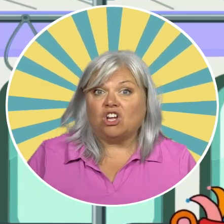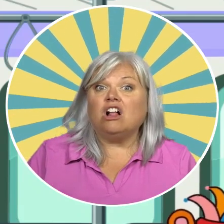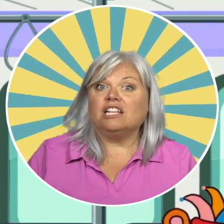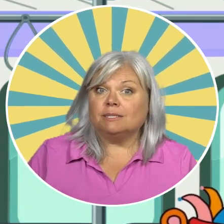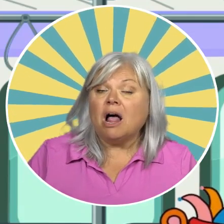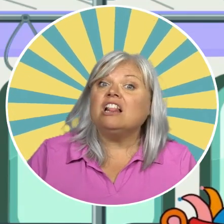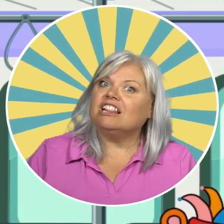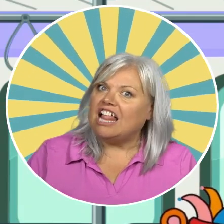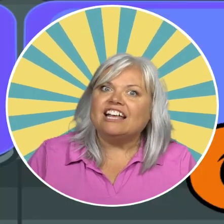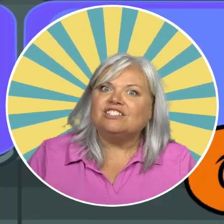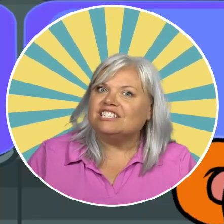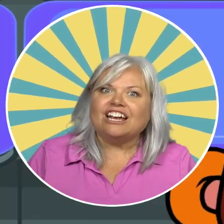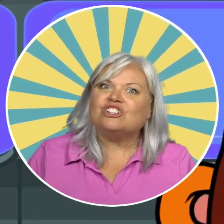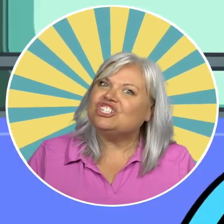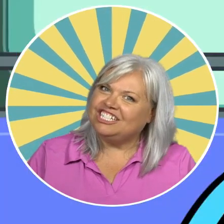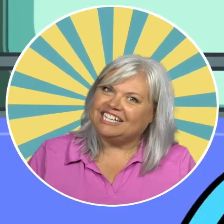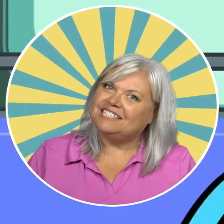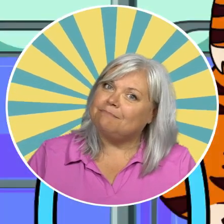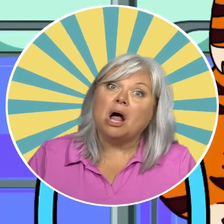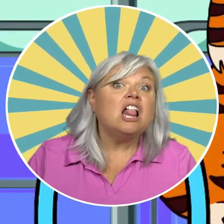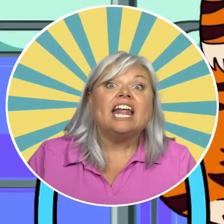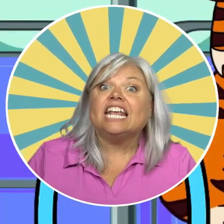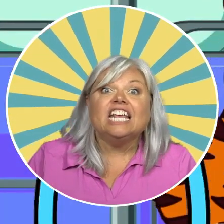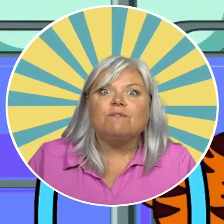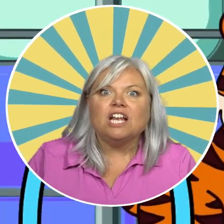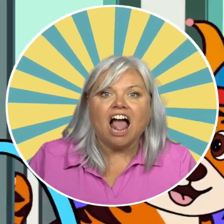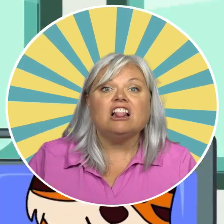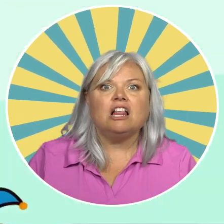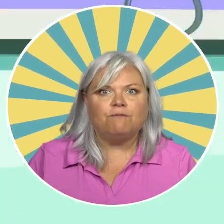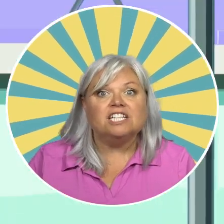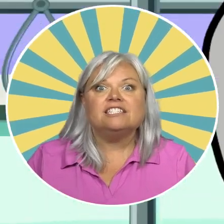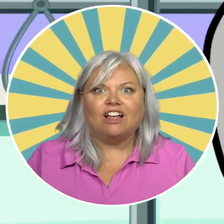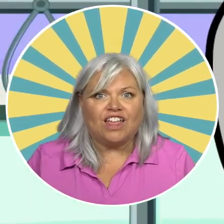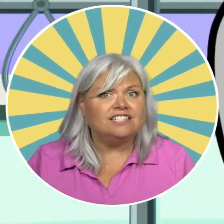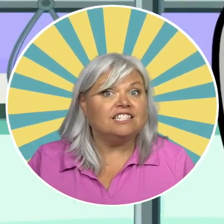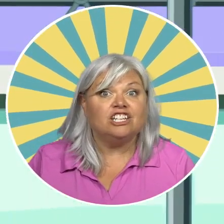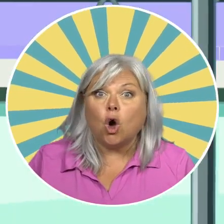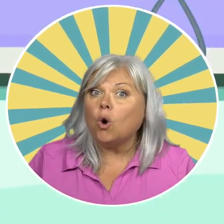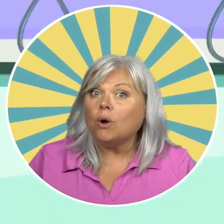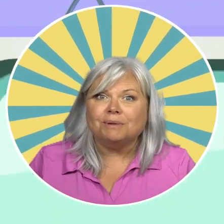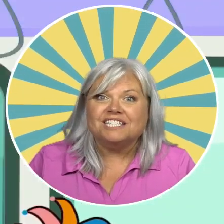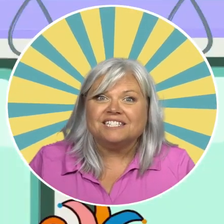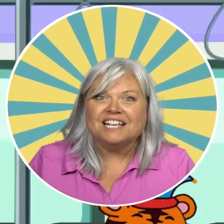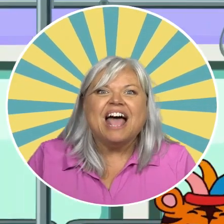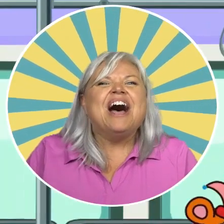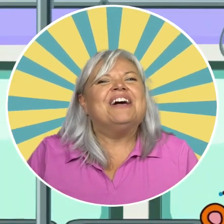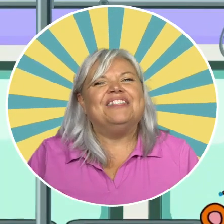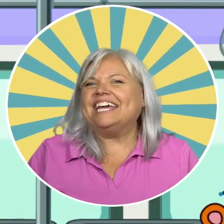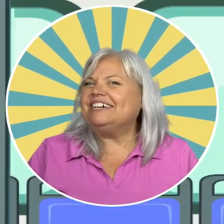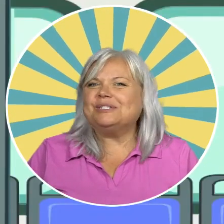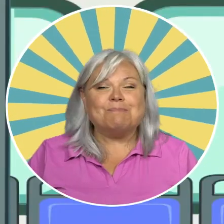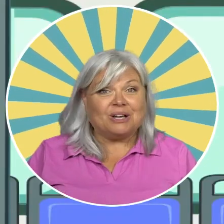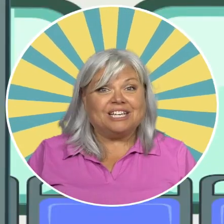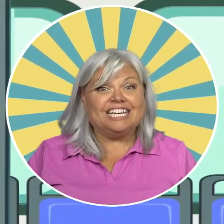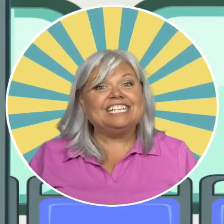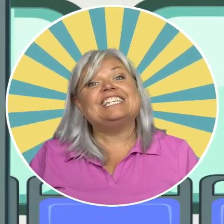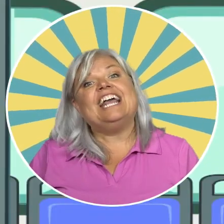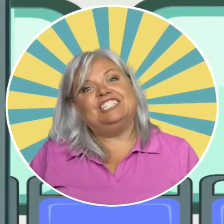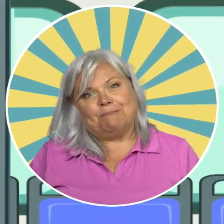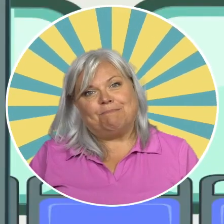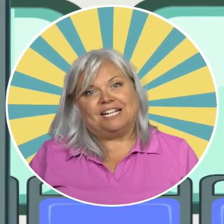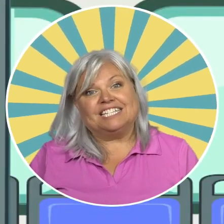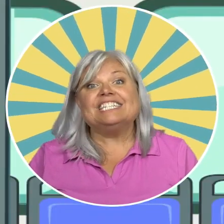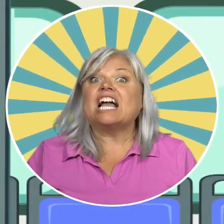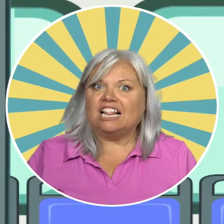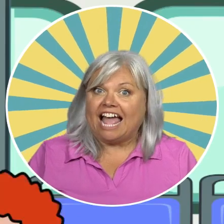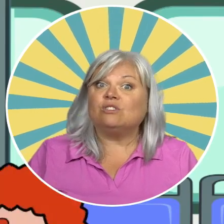People both tall and small, lions and tigers, she takes them all. And even elephants, now that's enormous. There's monkeys